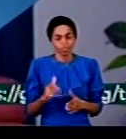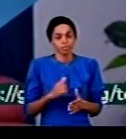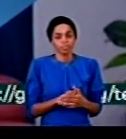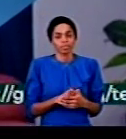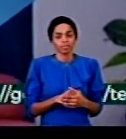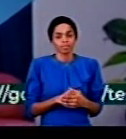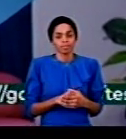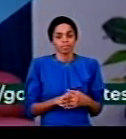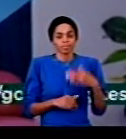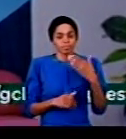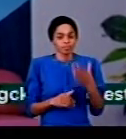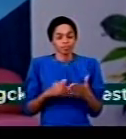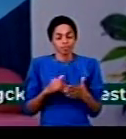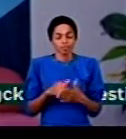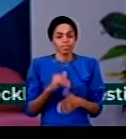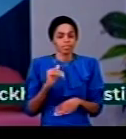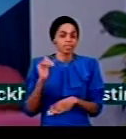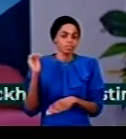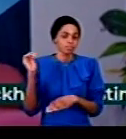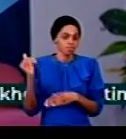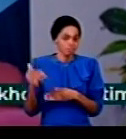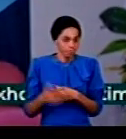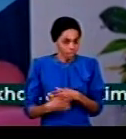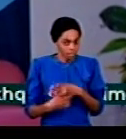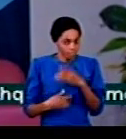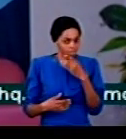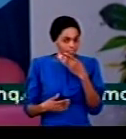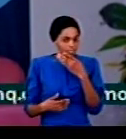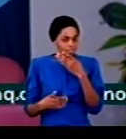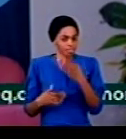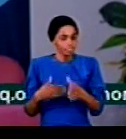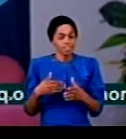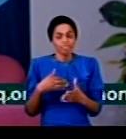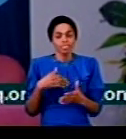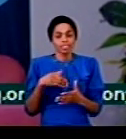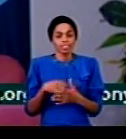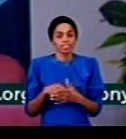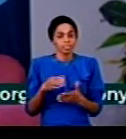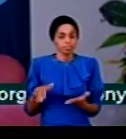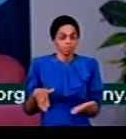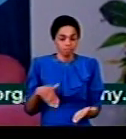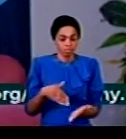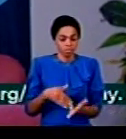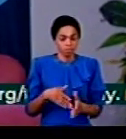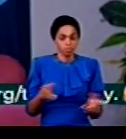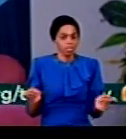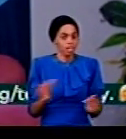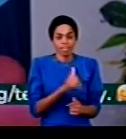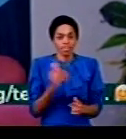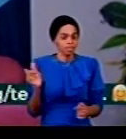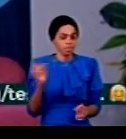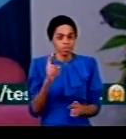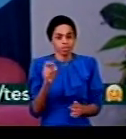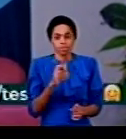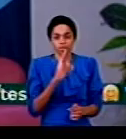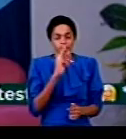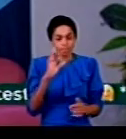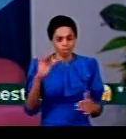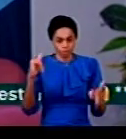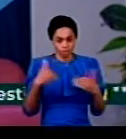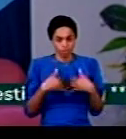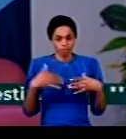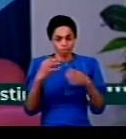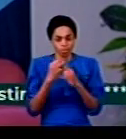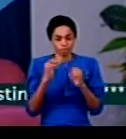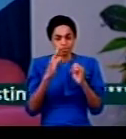Miracle has taken place. It's happening in your midst there right now. Check that swelling, it's